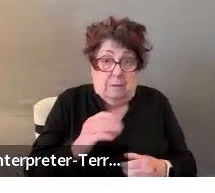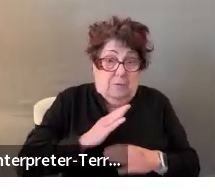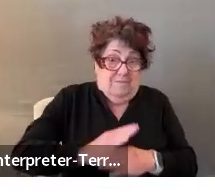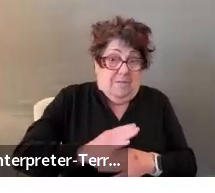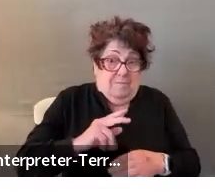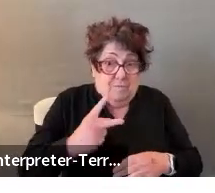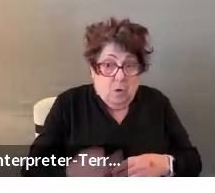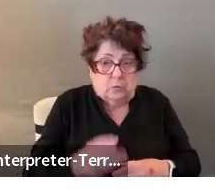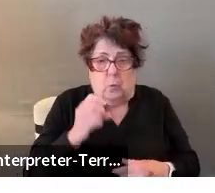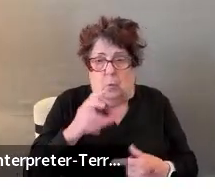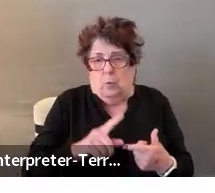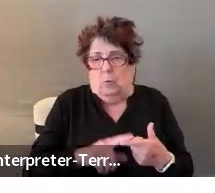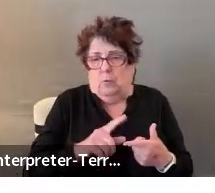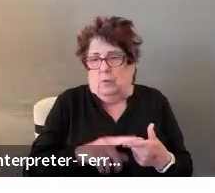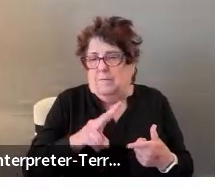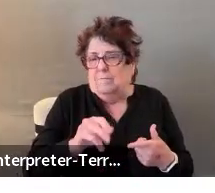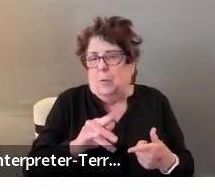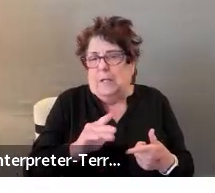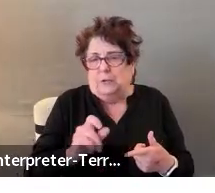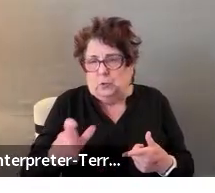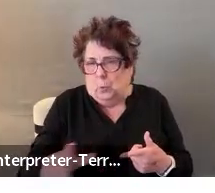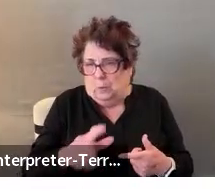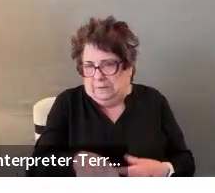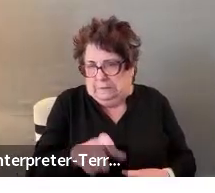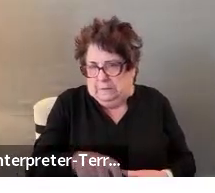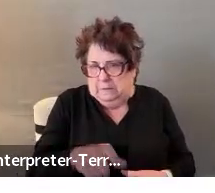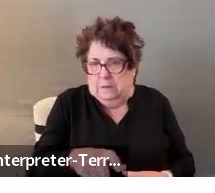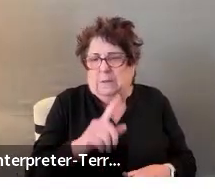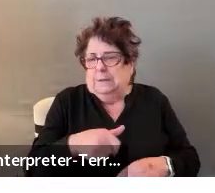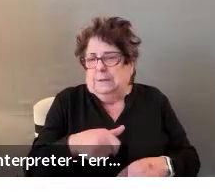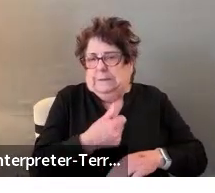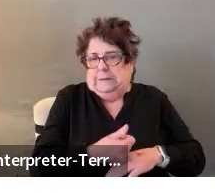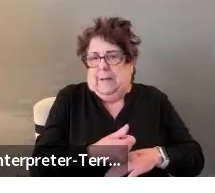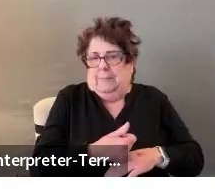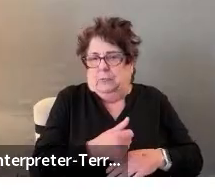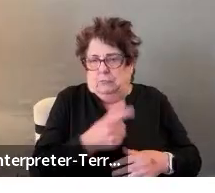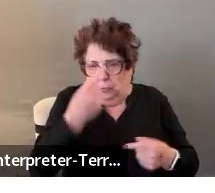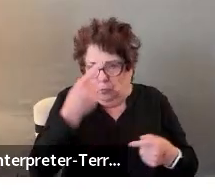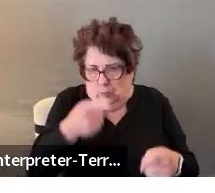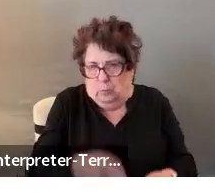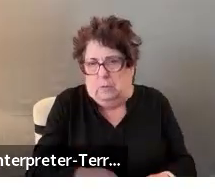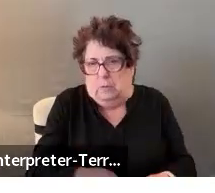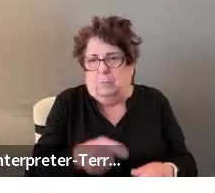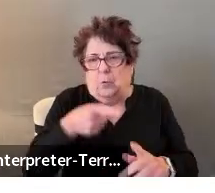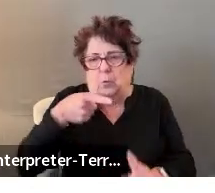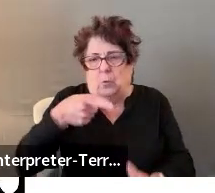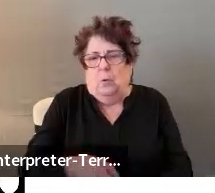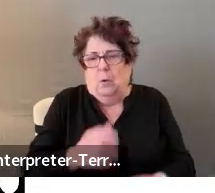necessity? Establishing an agreed upon goal will ensure the optimal result.